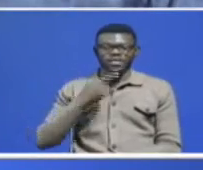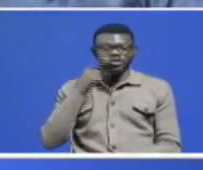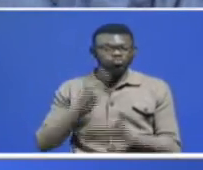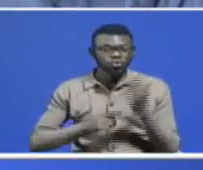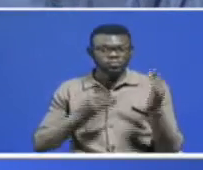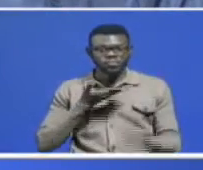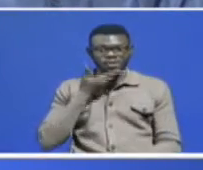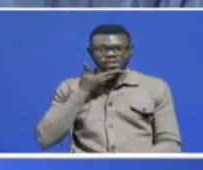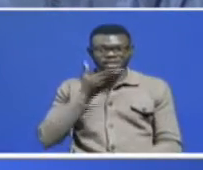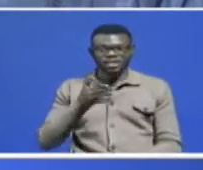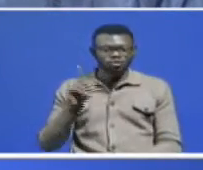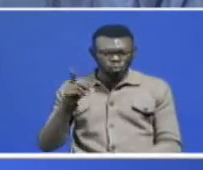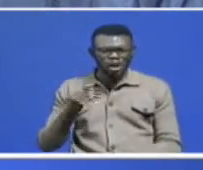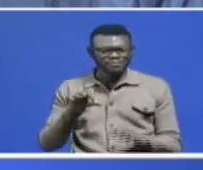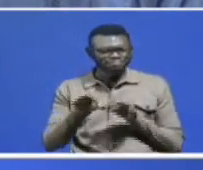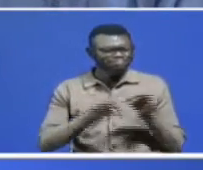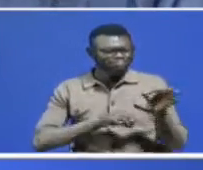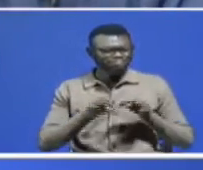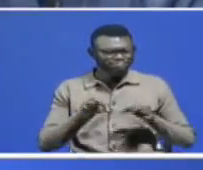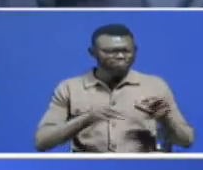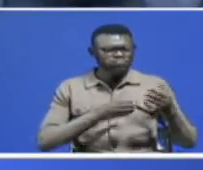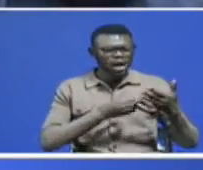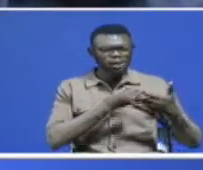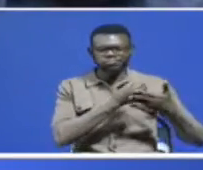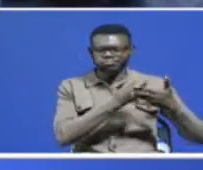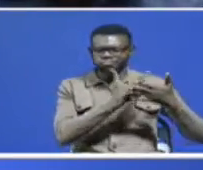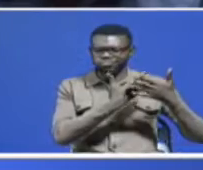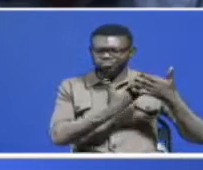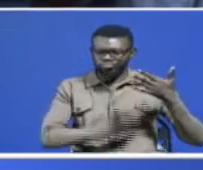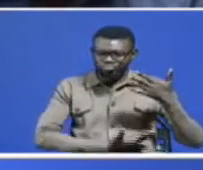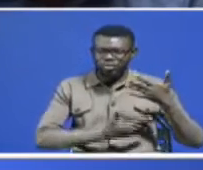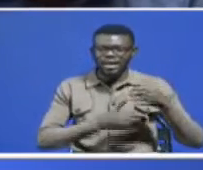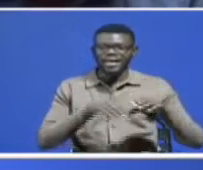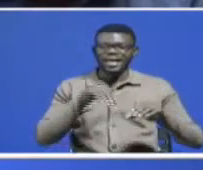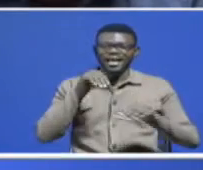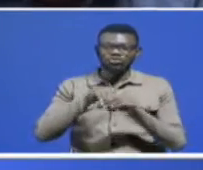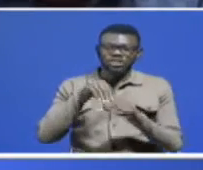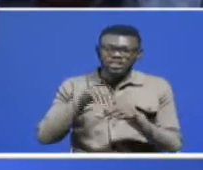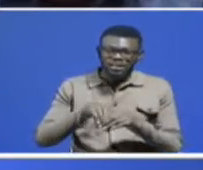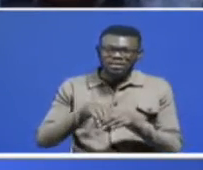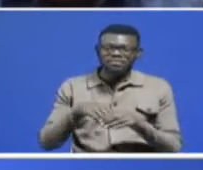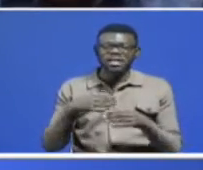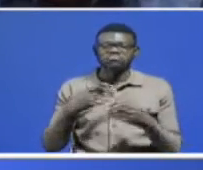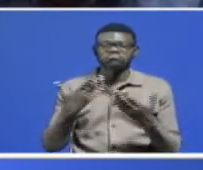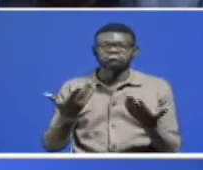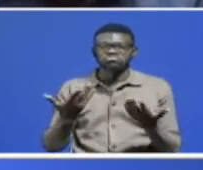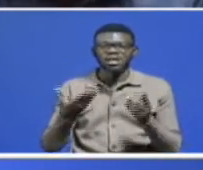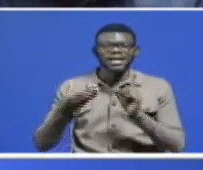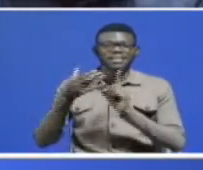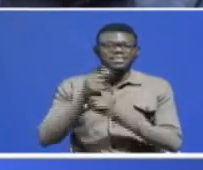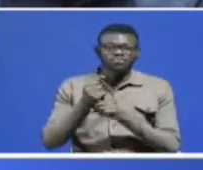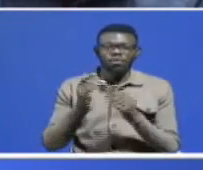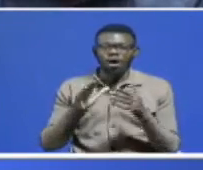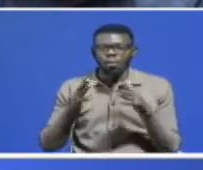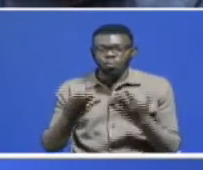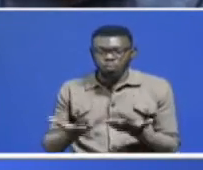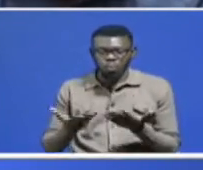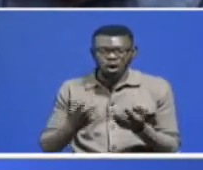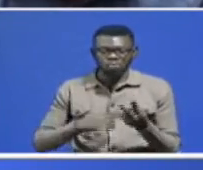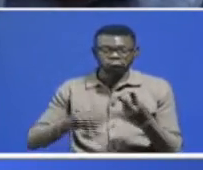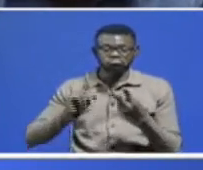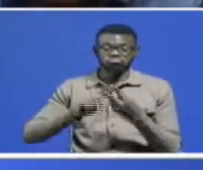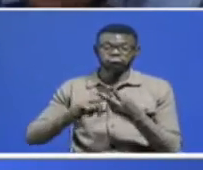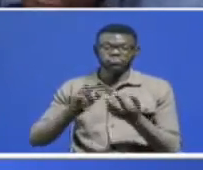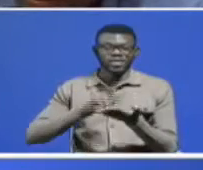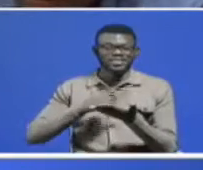You've transversed a couple of issues in terms of inclusivity, if it has actually been achieved in terms of division